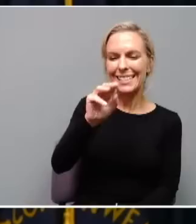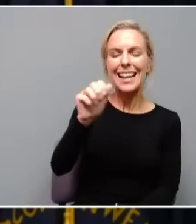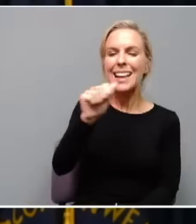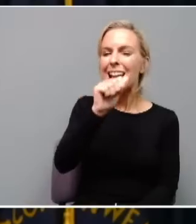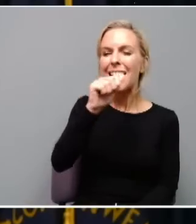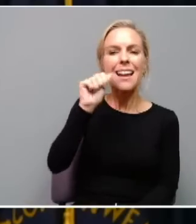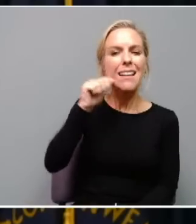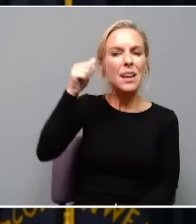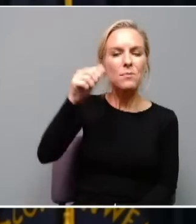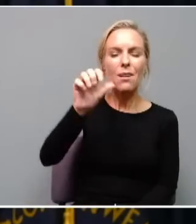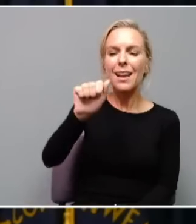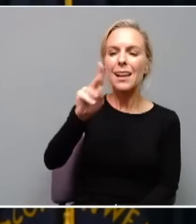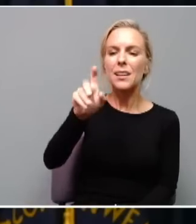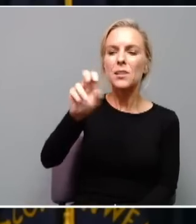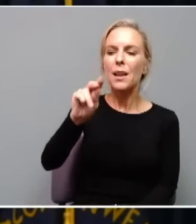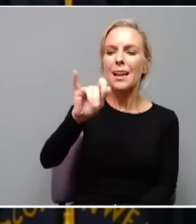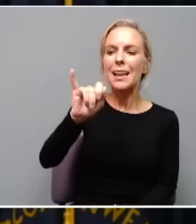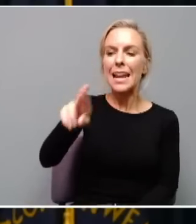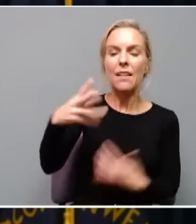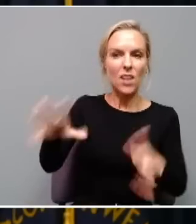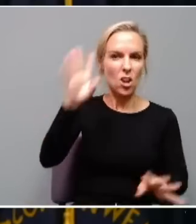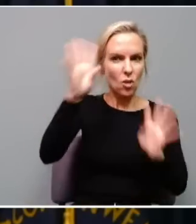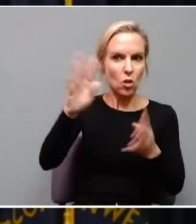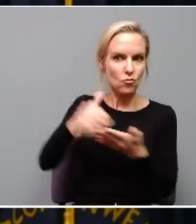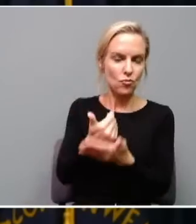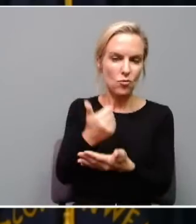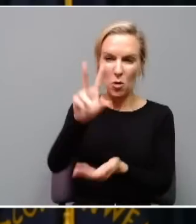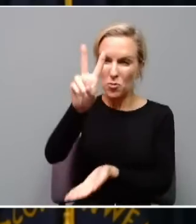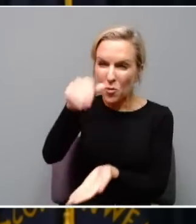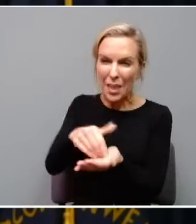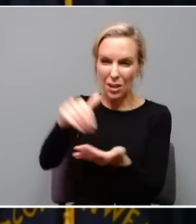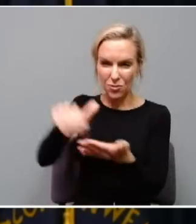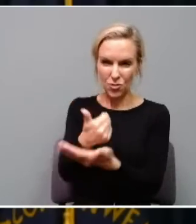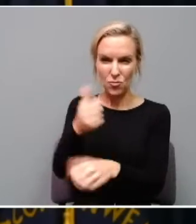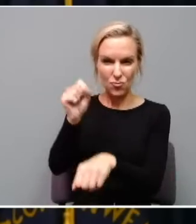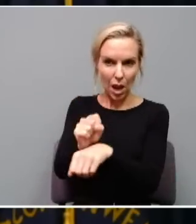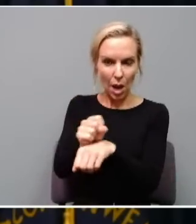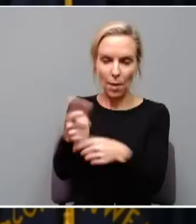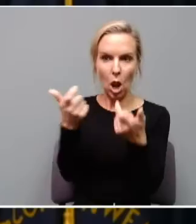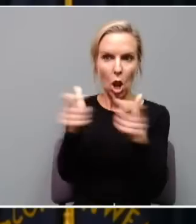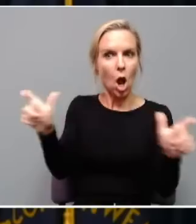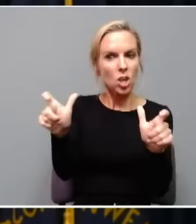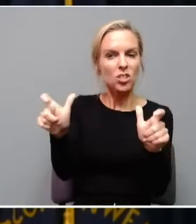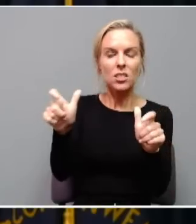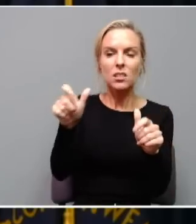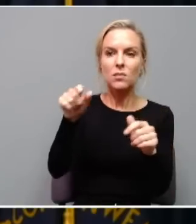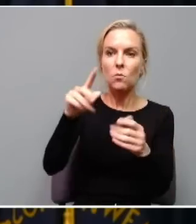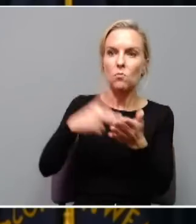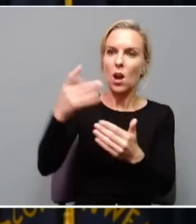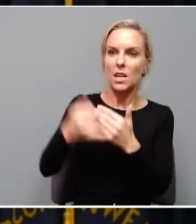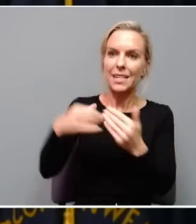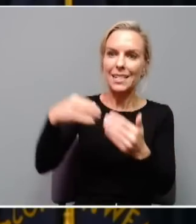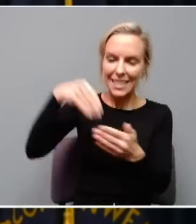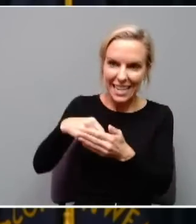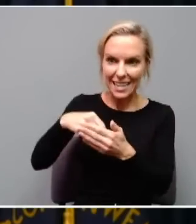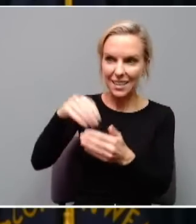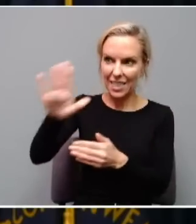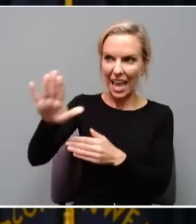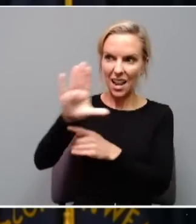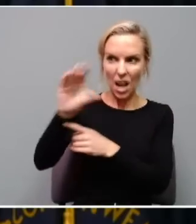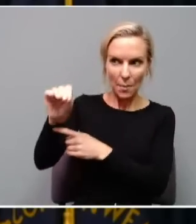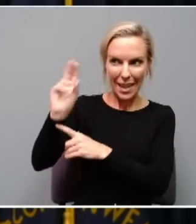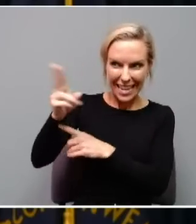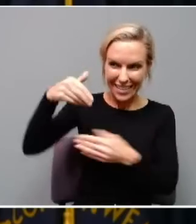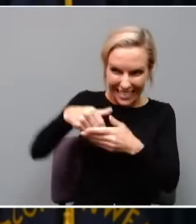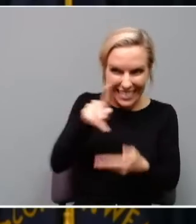in Northern Kentucky, creating more than 2,000 jobs, largest project in that company's history, and it's in Kentucky. In Henderson,